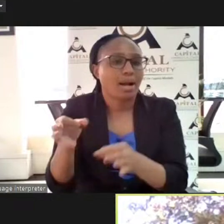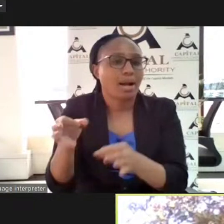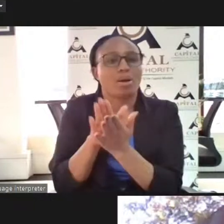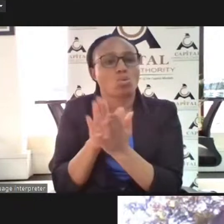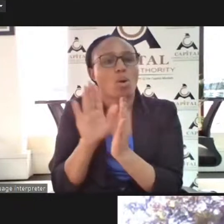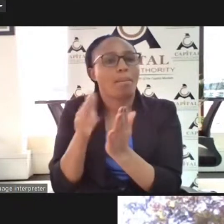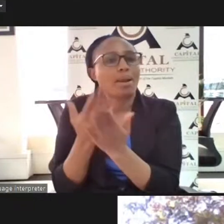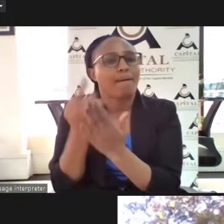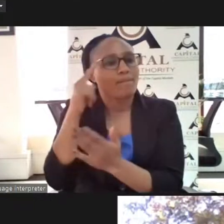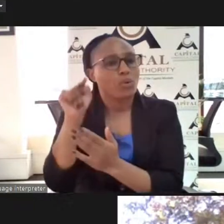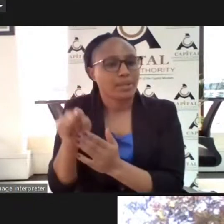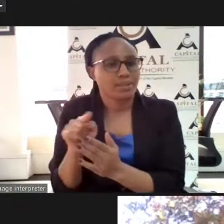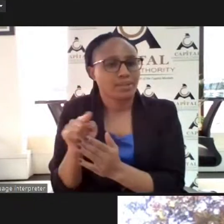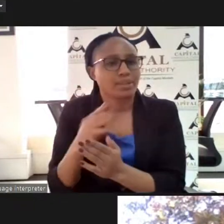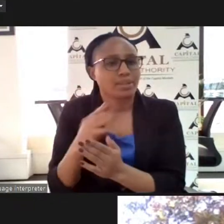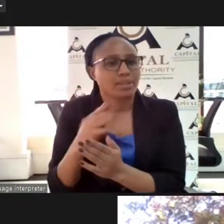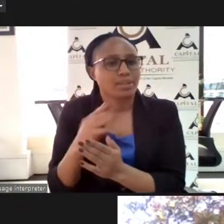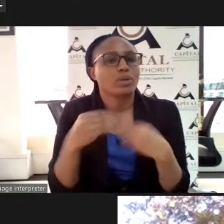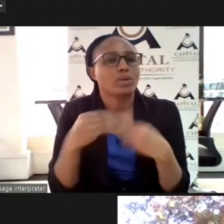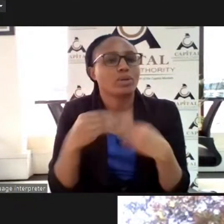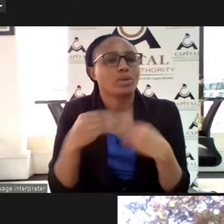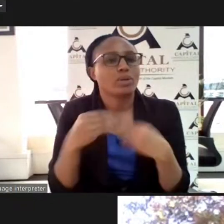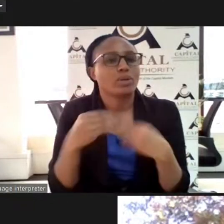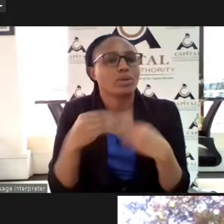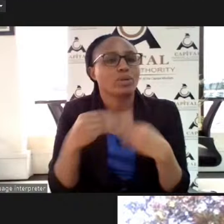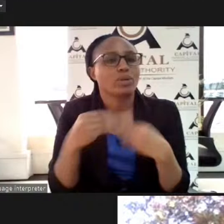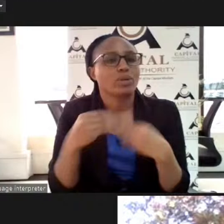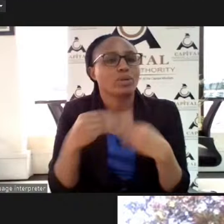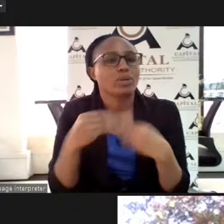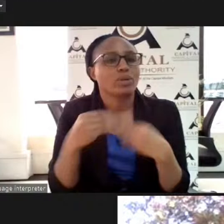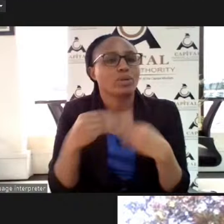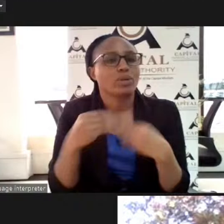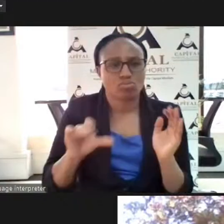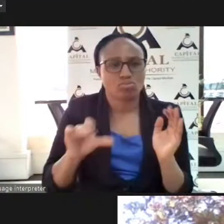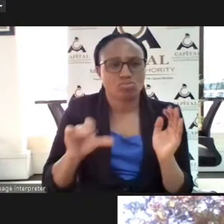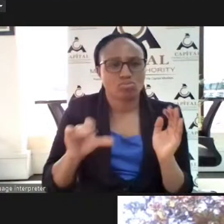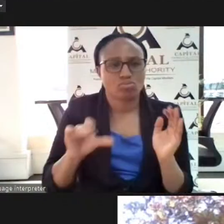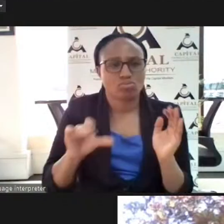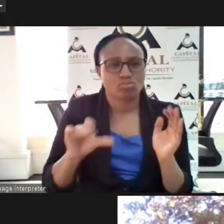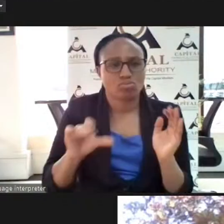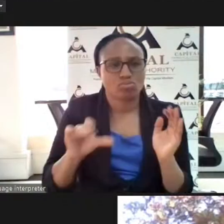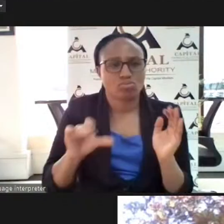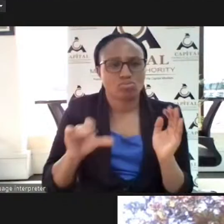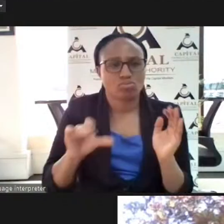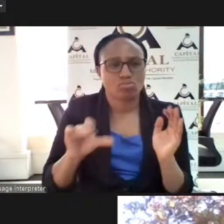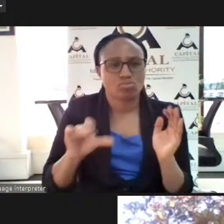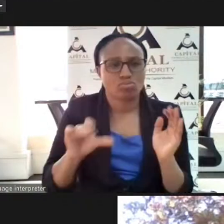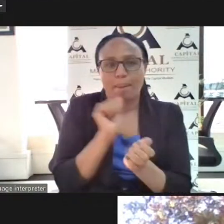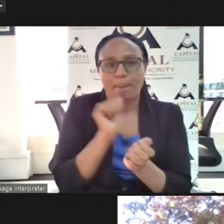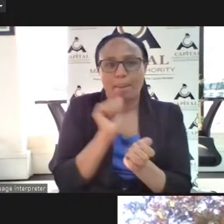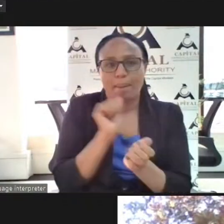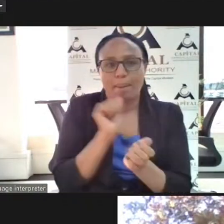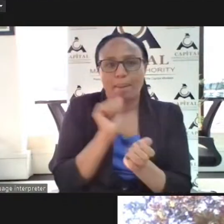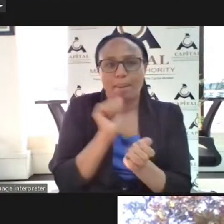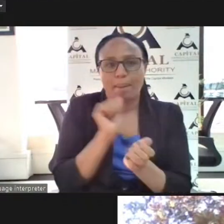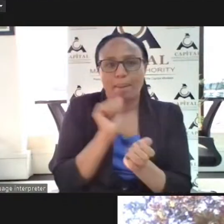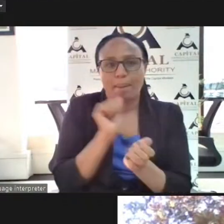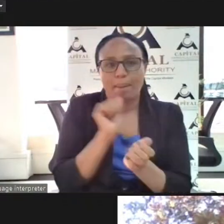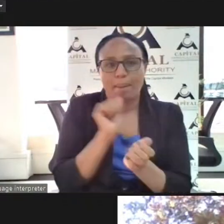the example. If you invested 1 million shillings in a bond, such as that one, you would